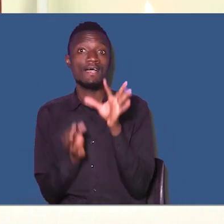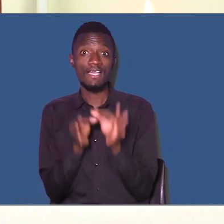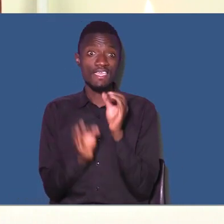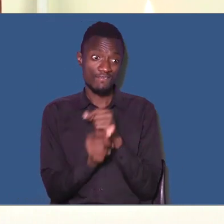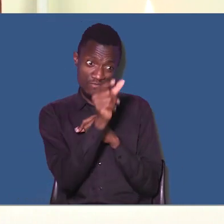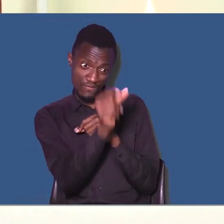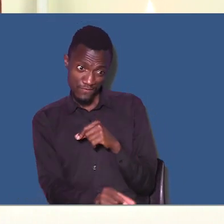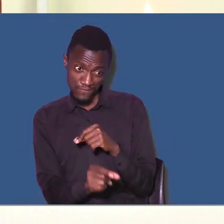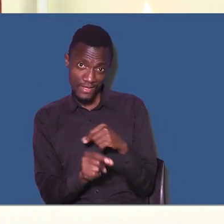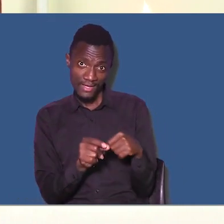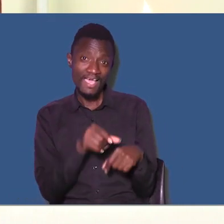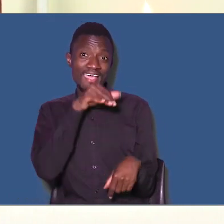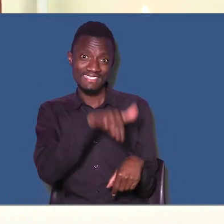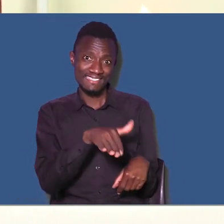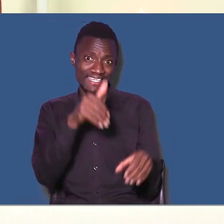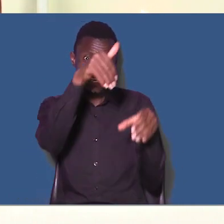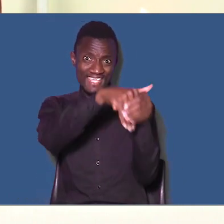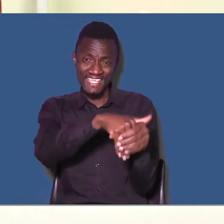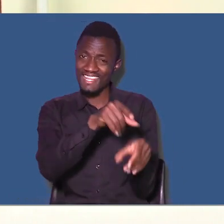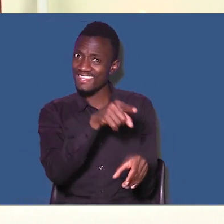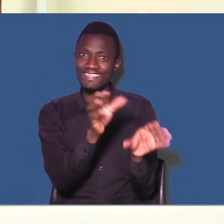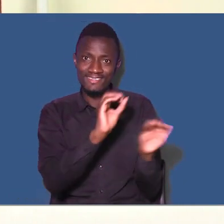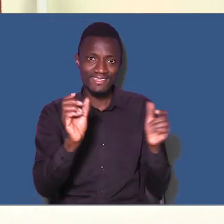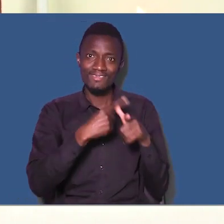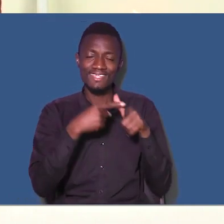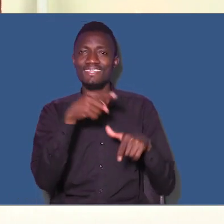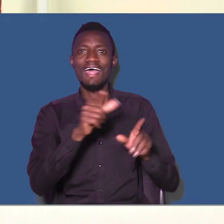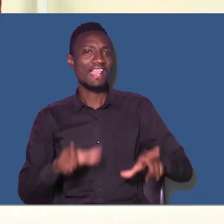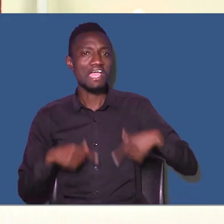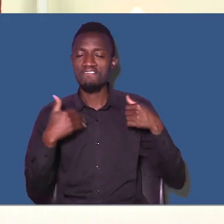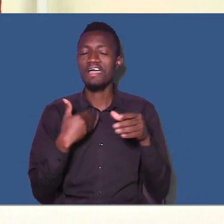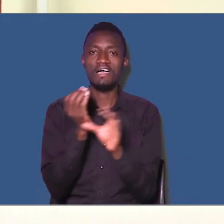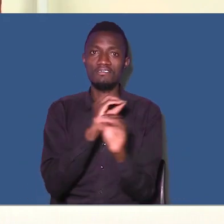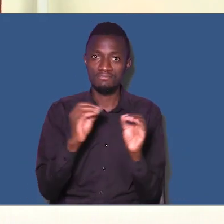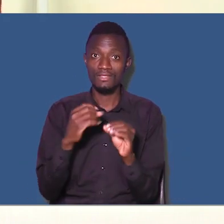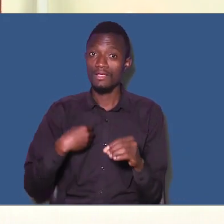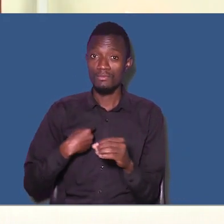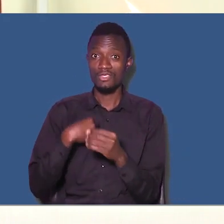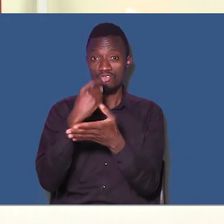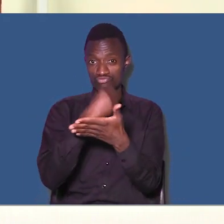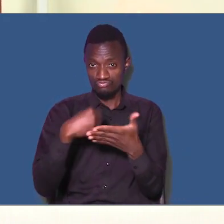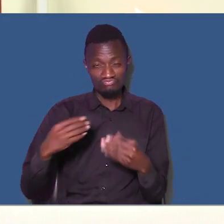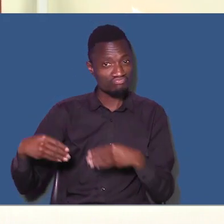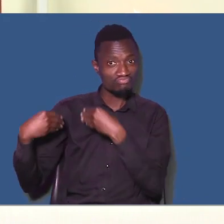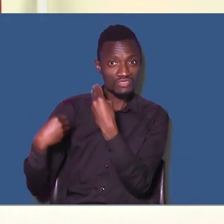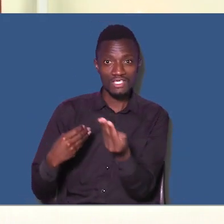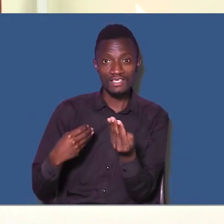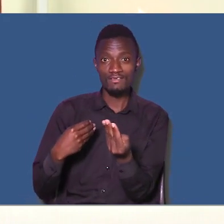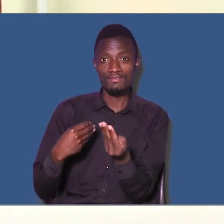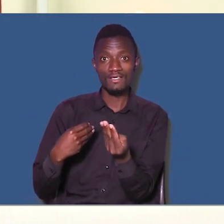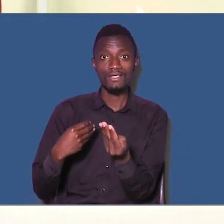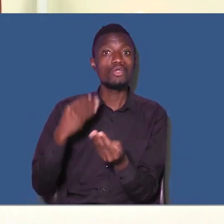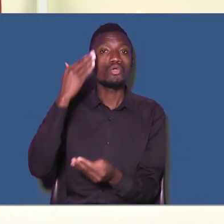I write these things to you who believe in the name of the Son of God, so that you may know that you have